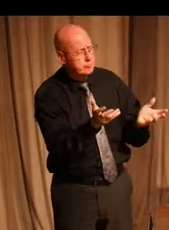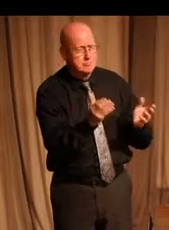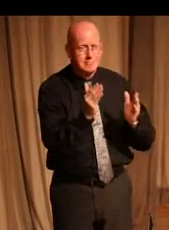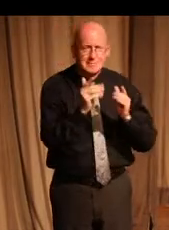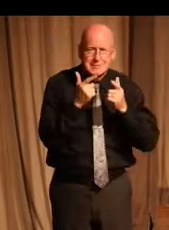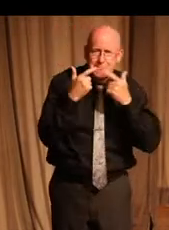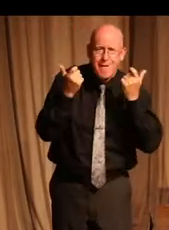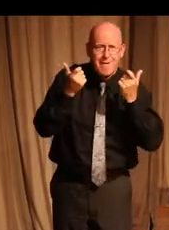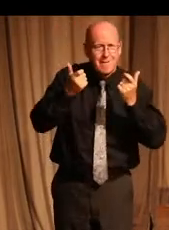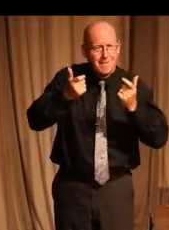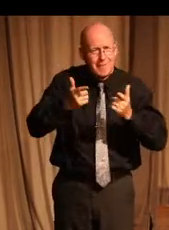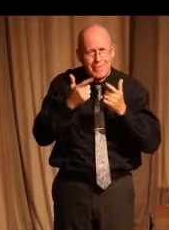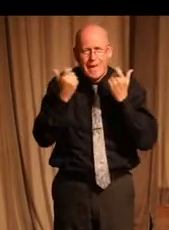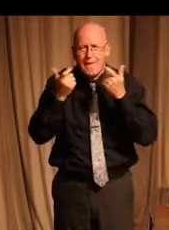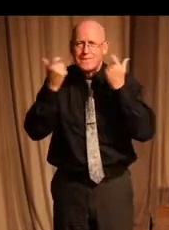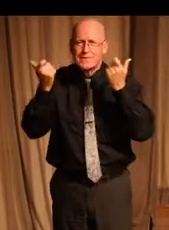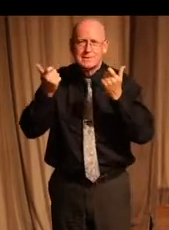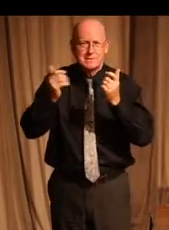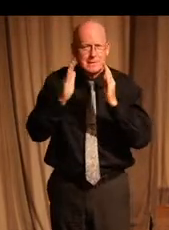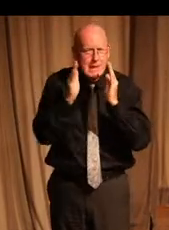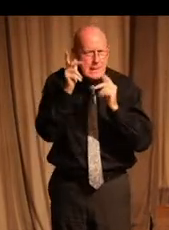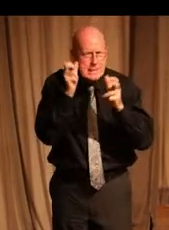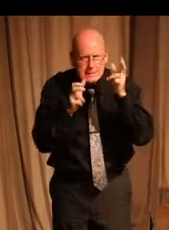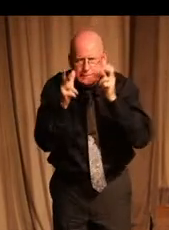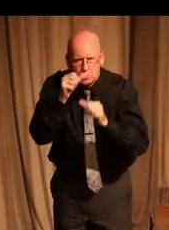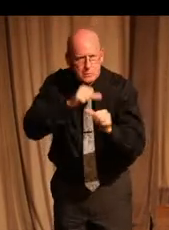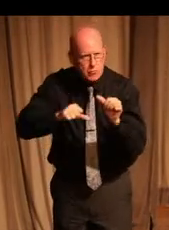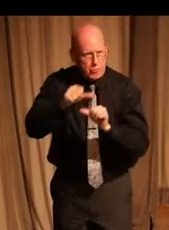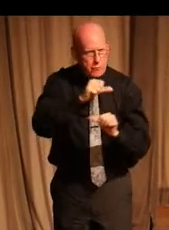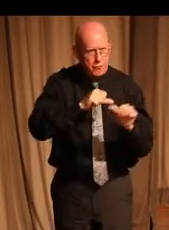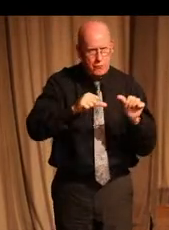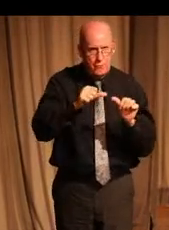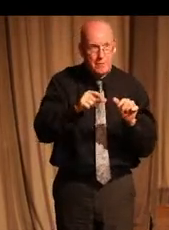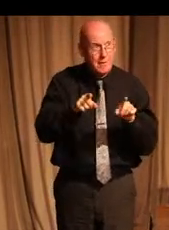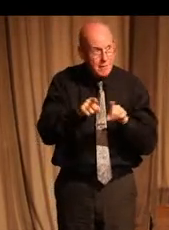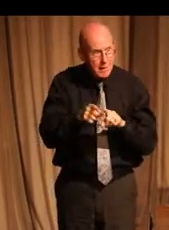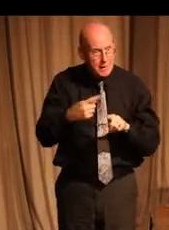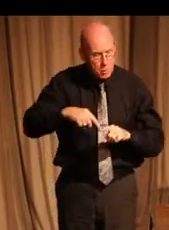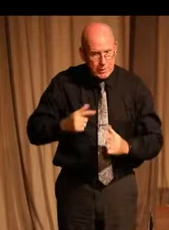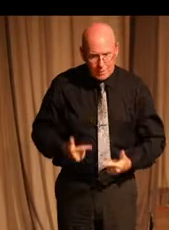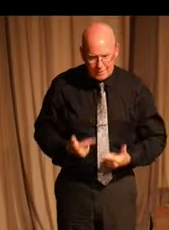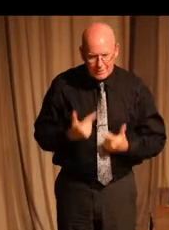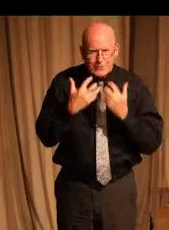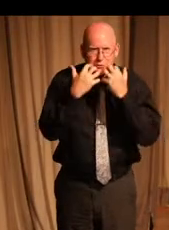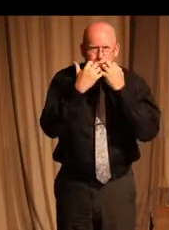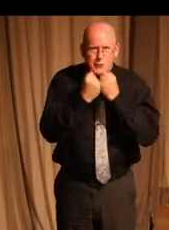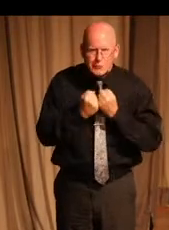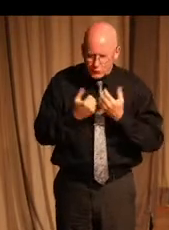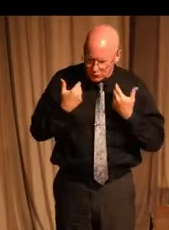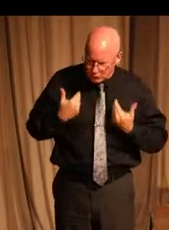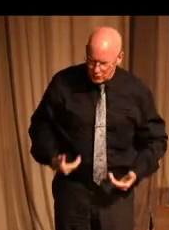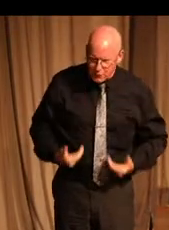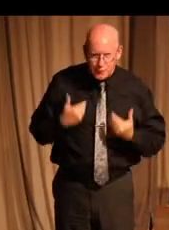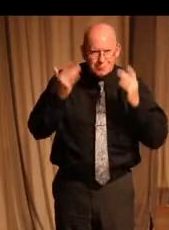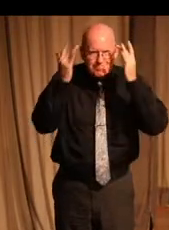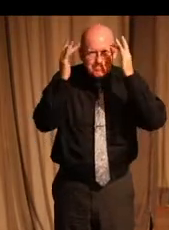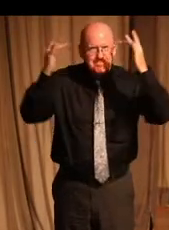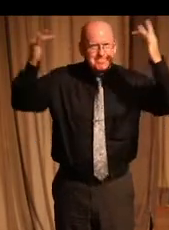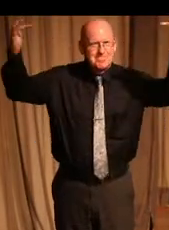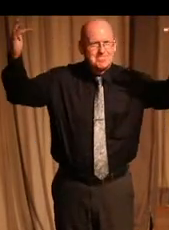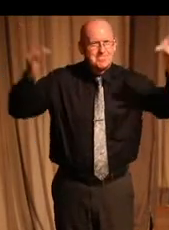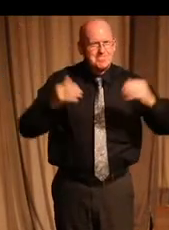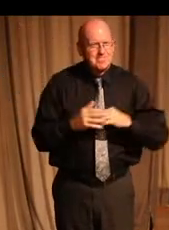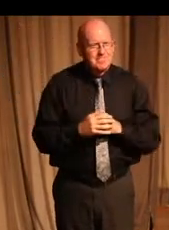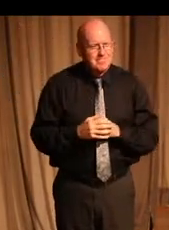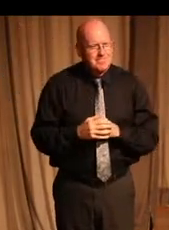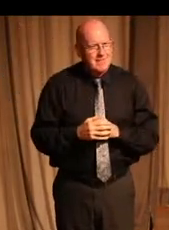and laugh and listen and really listen to each other like we are living treasures. Like, I